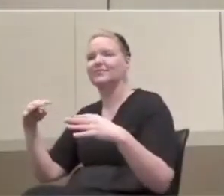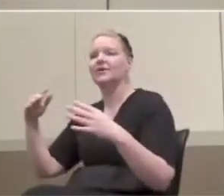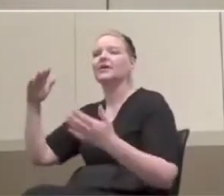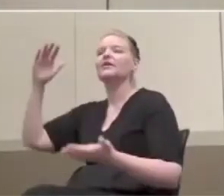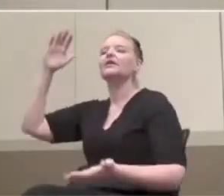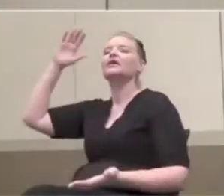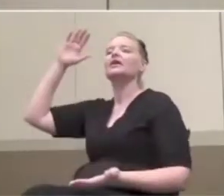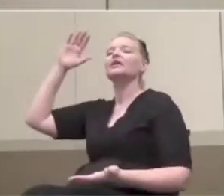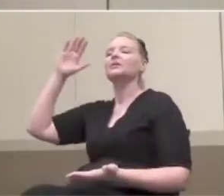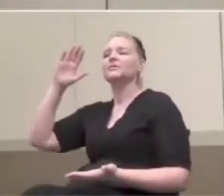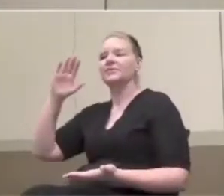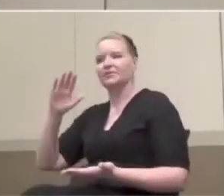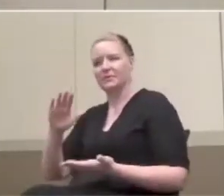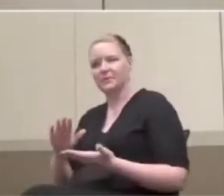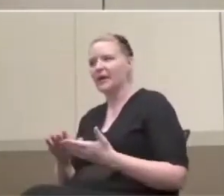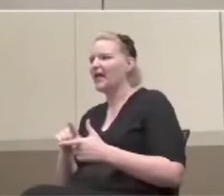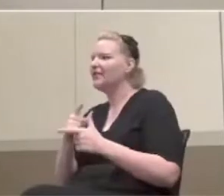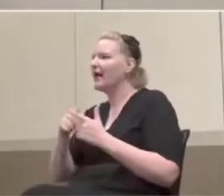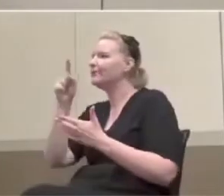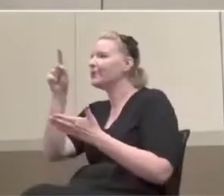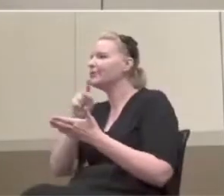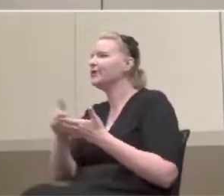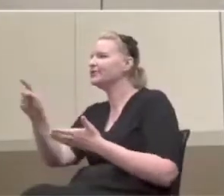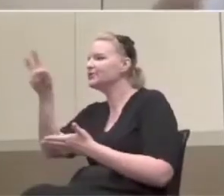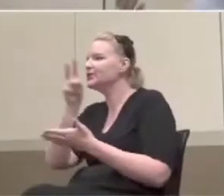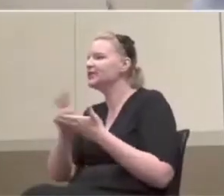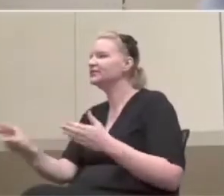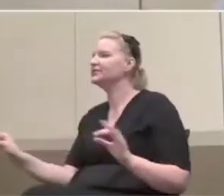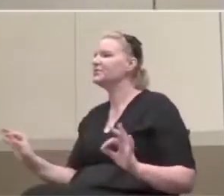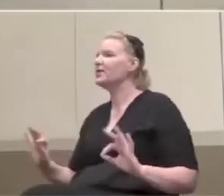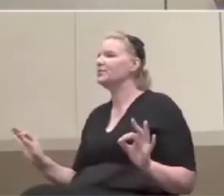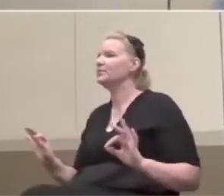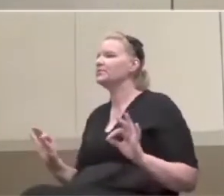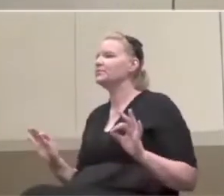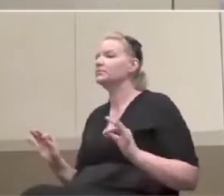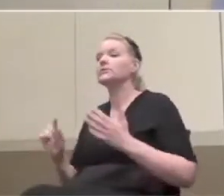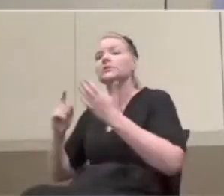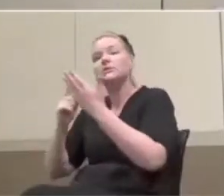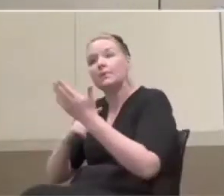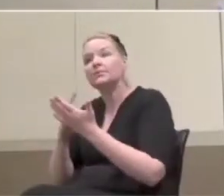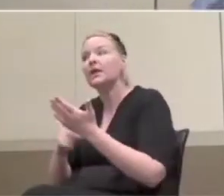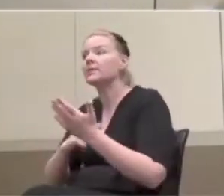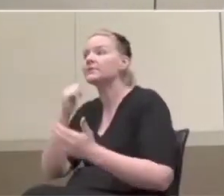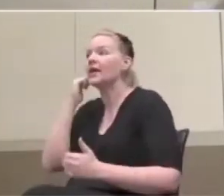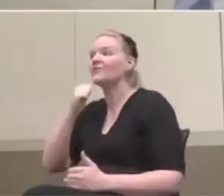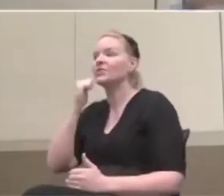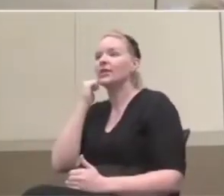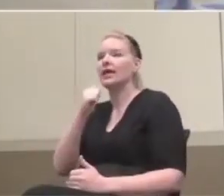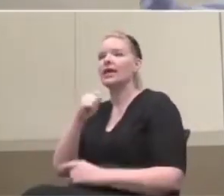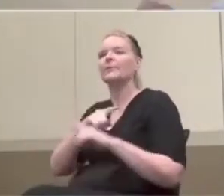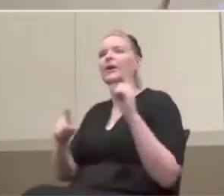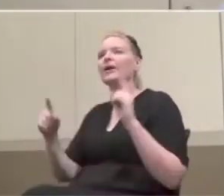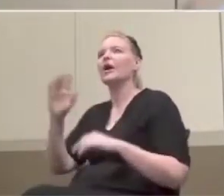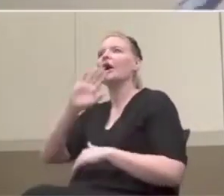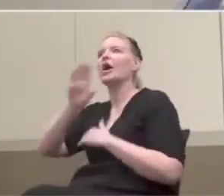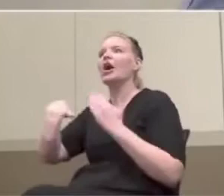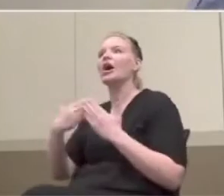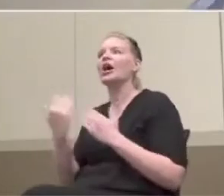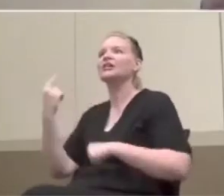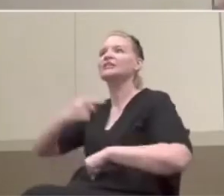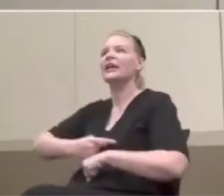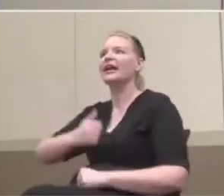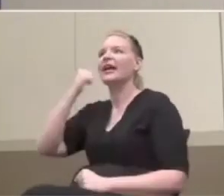can go another couple of weeks without an incident. Sometimes it's every day, but it's not all day, every day. It's